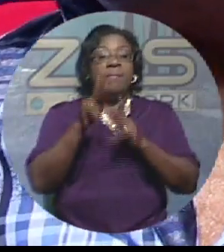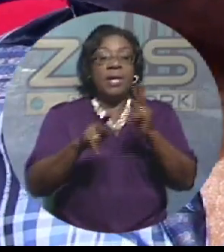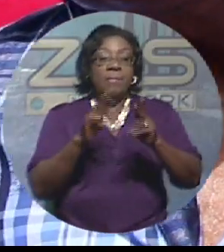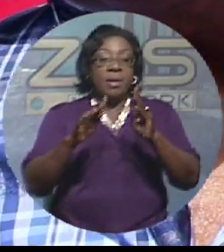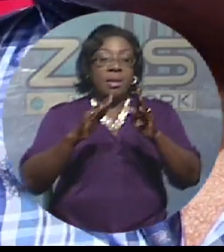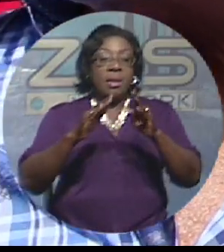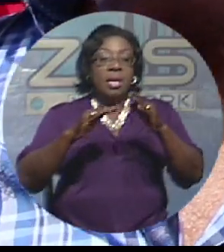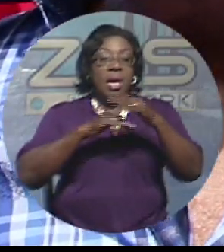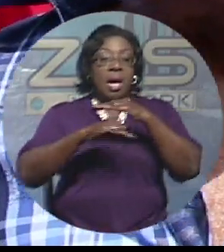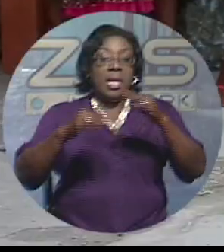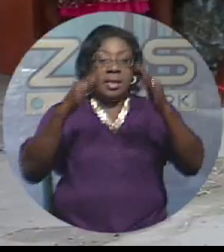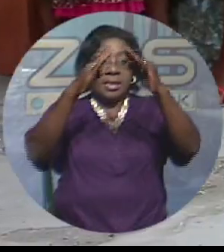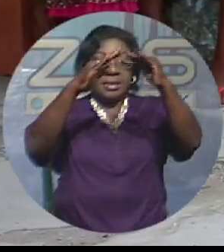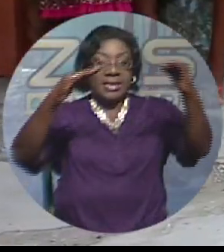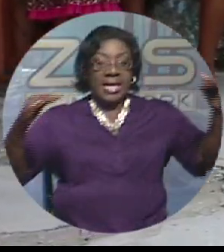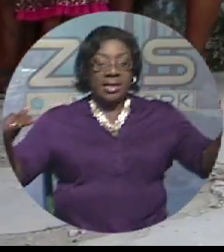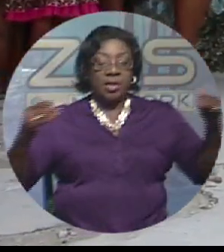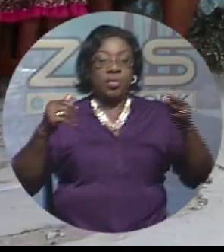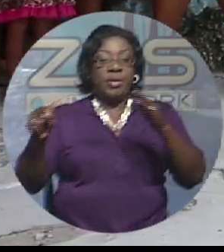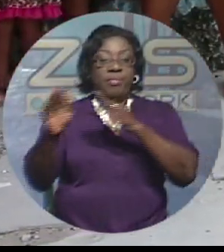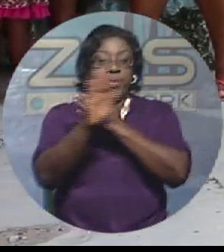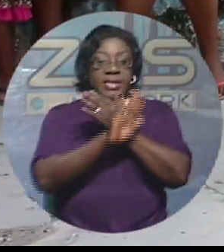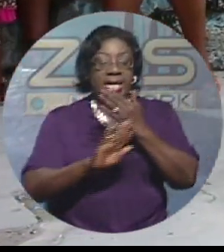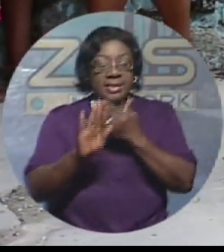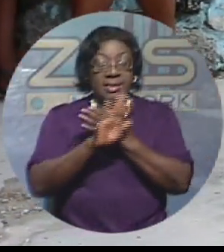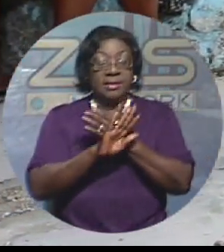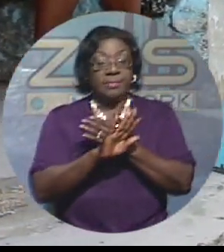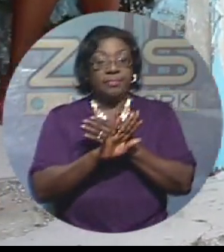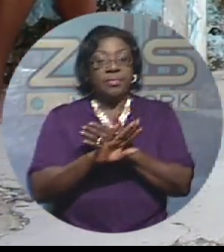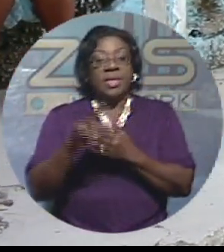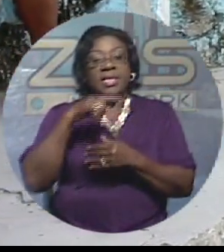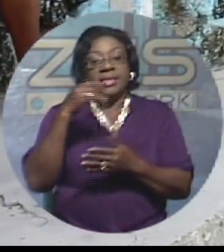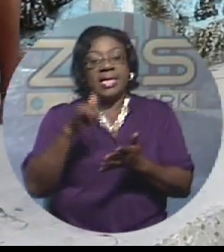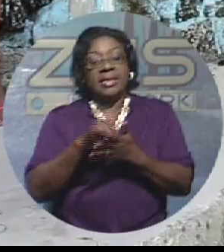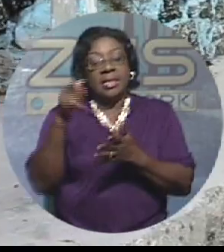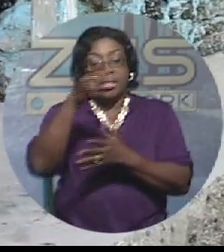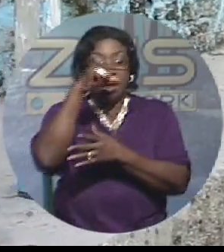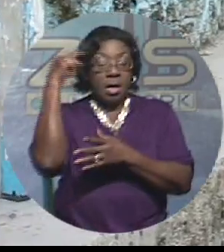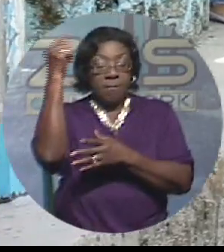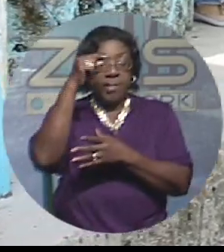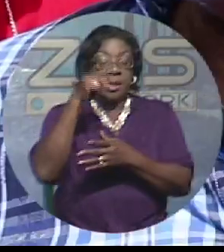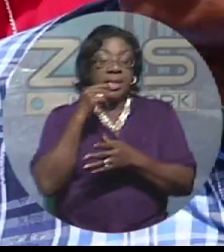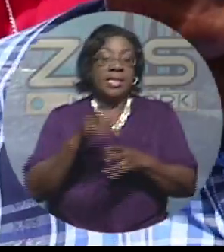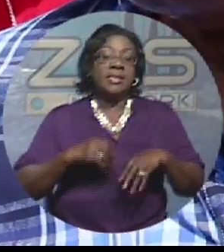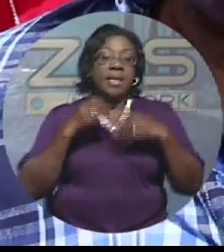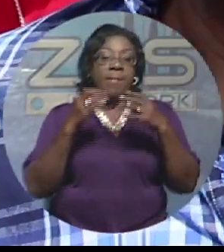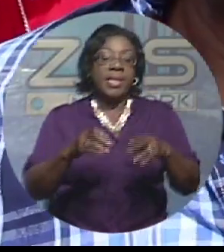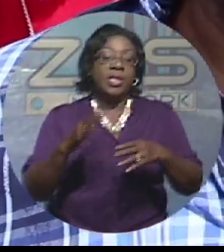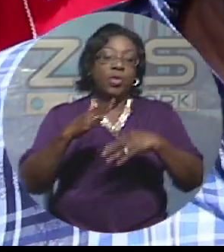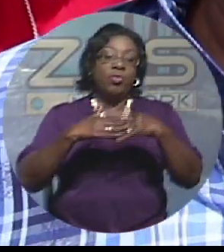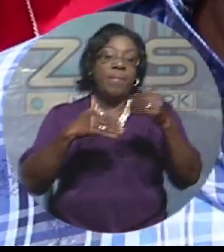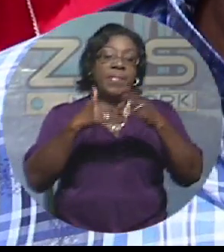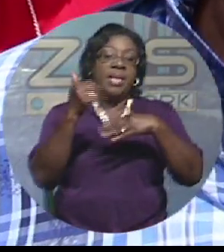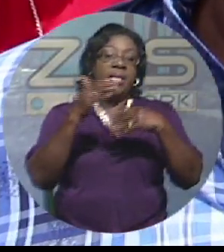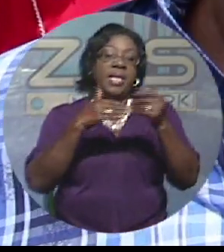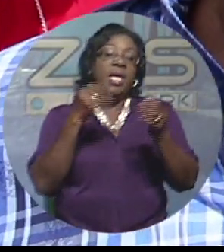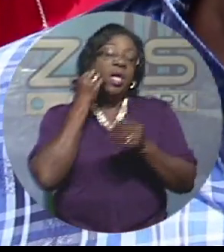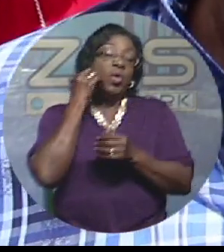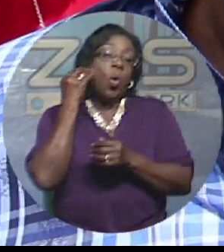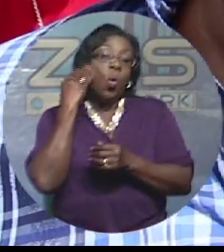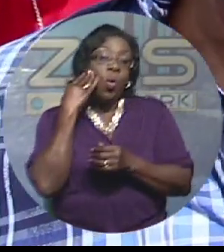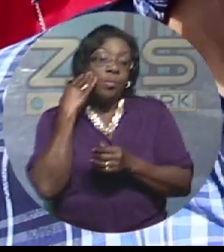now by social services. Mr. Christie also noted that the government is committed to rebuilding homes. We know that we have